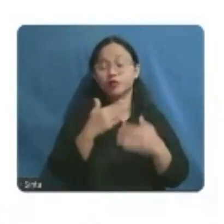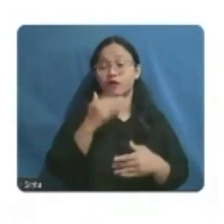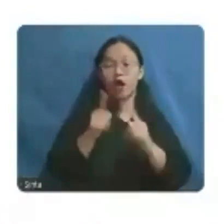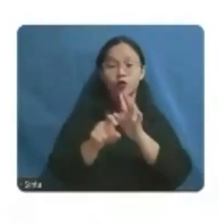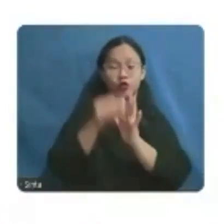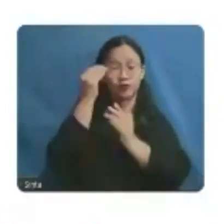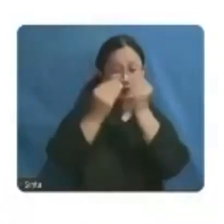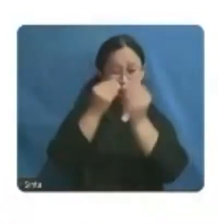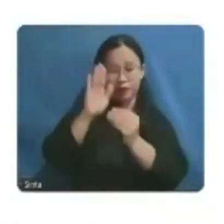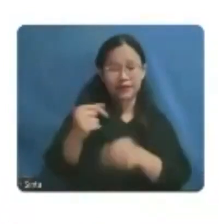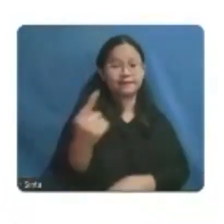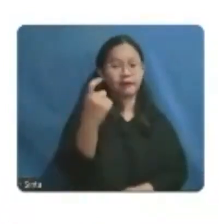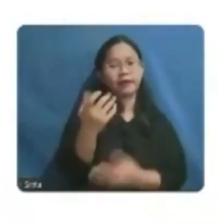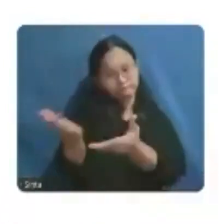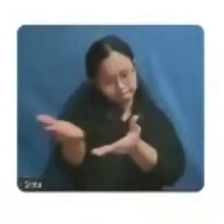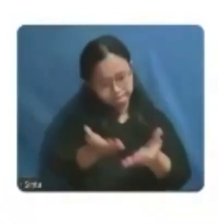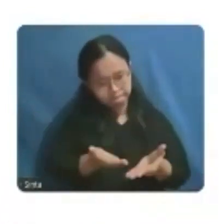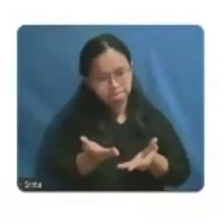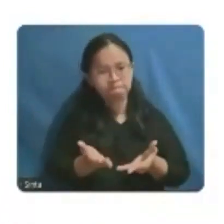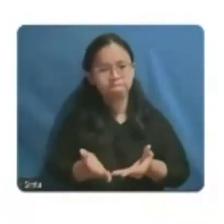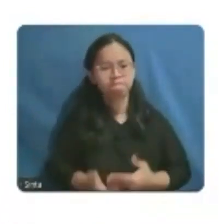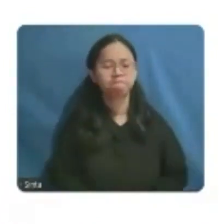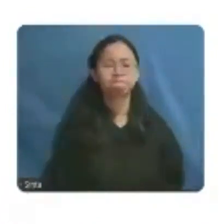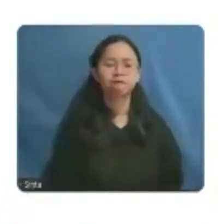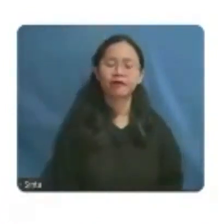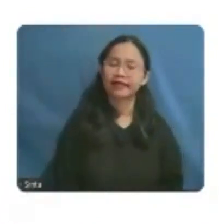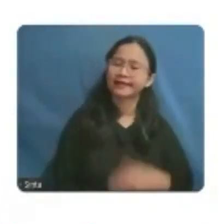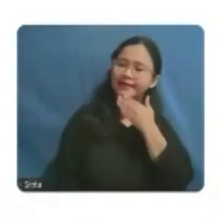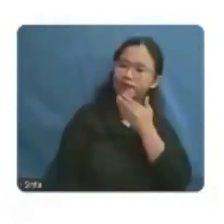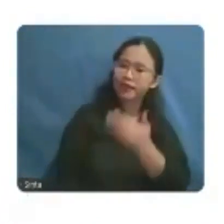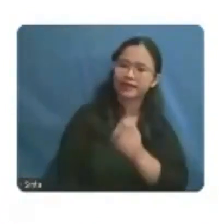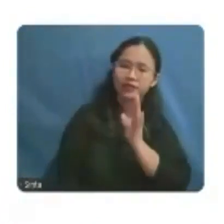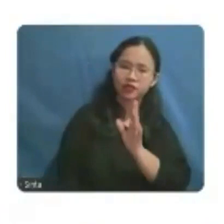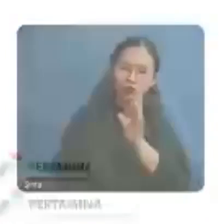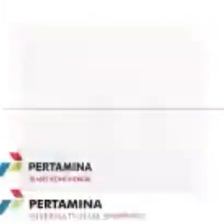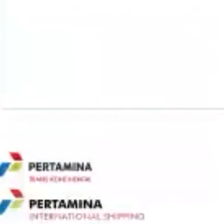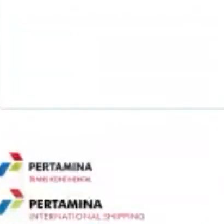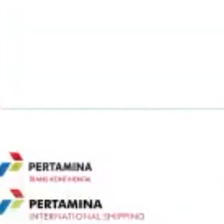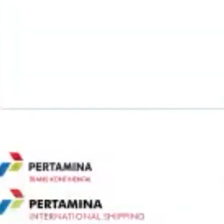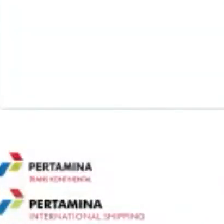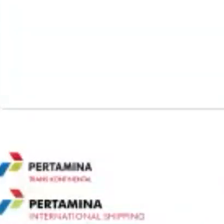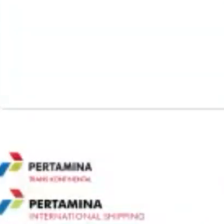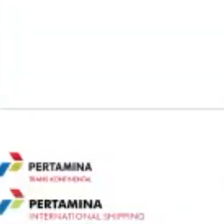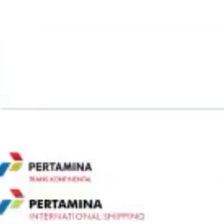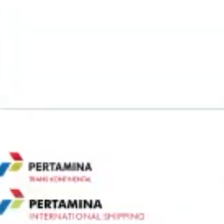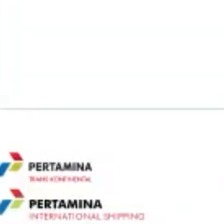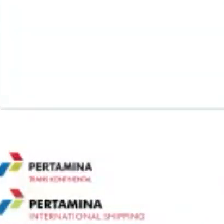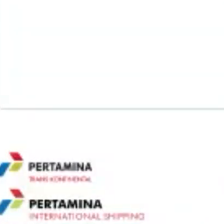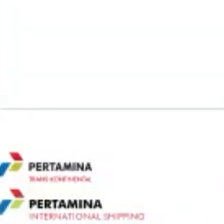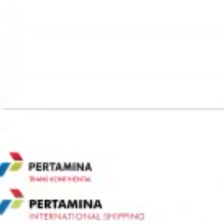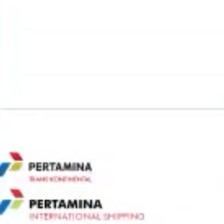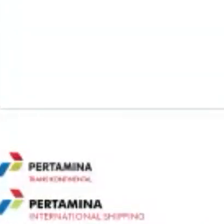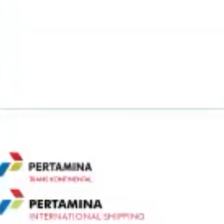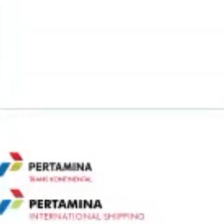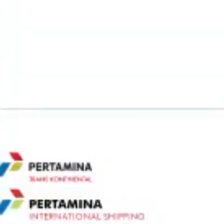Okay, thank you, Prof. Jalal. And then we have also a question for Dr. Sumi.